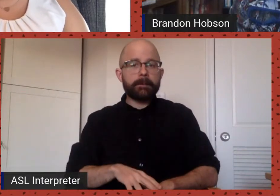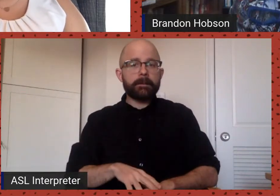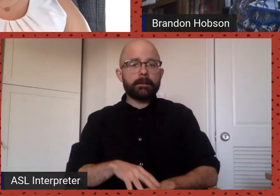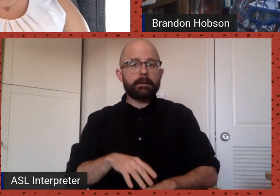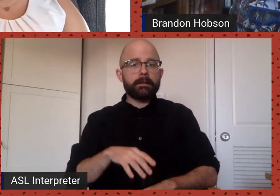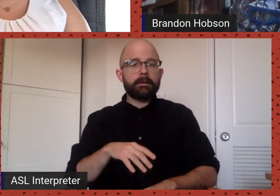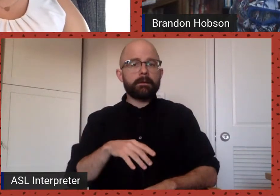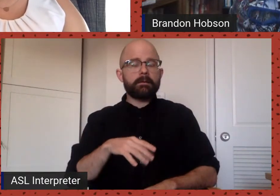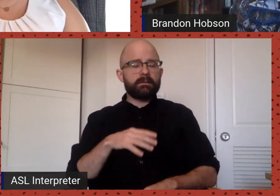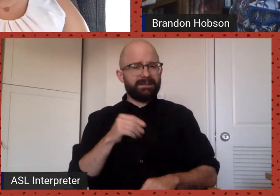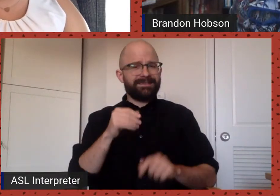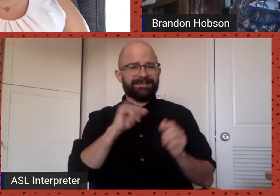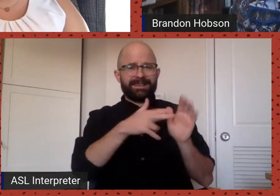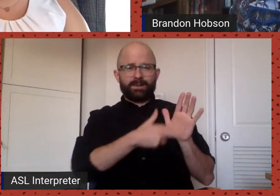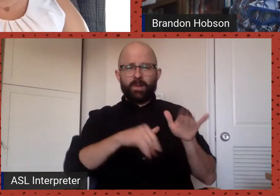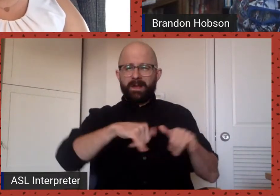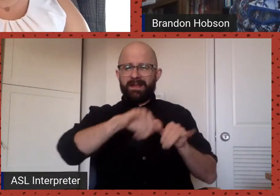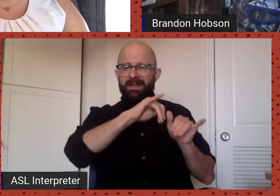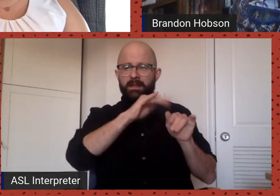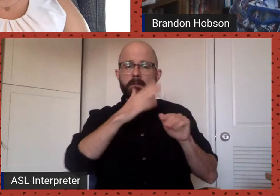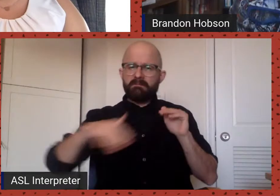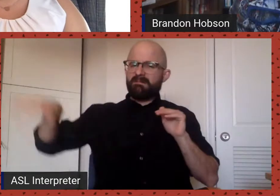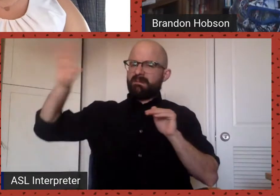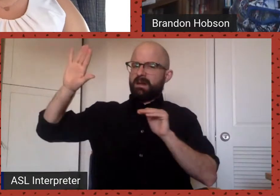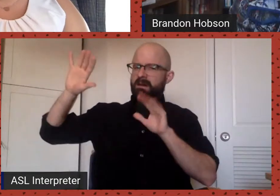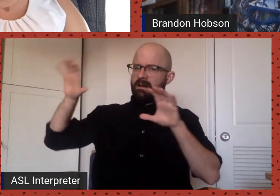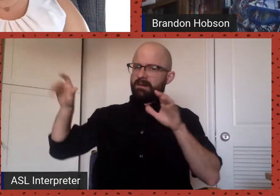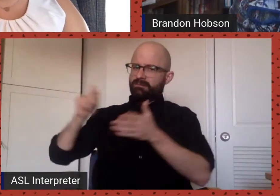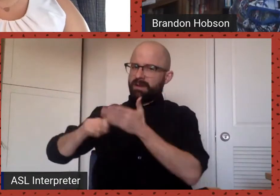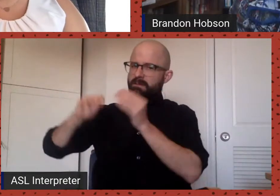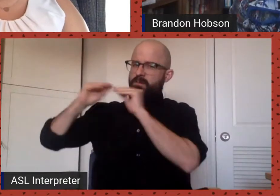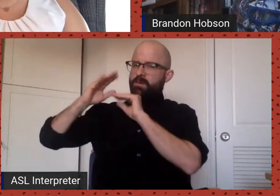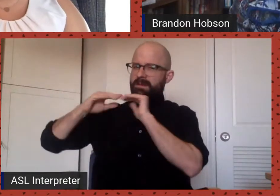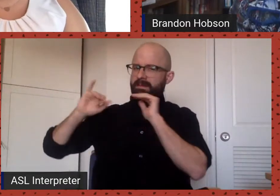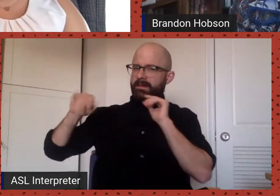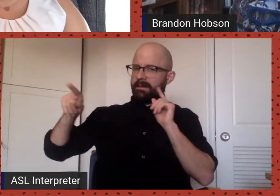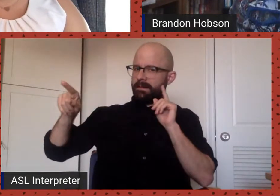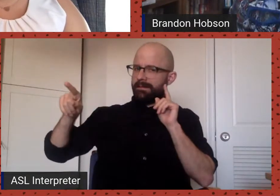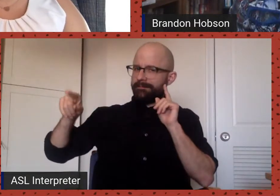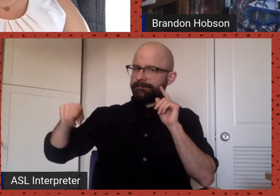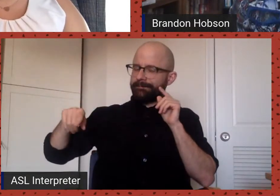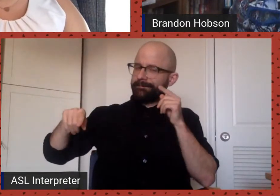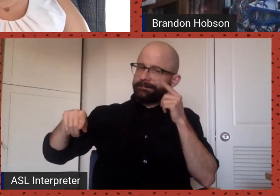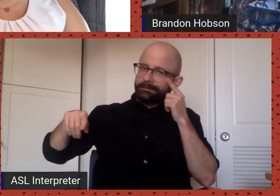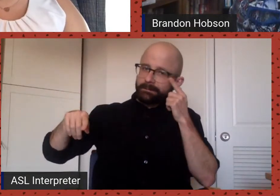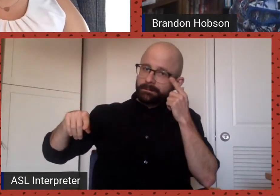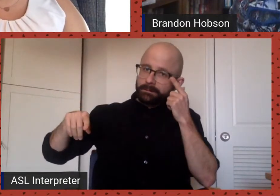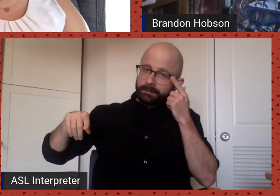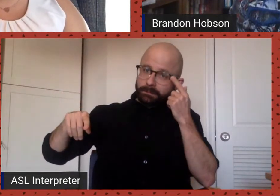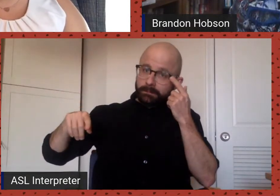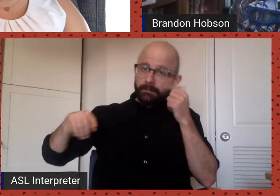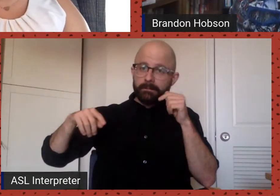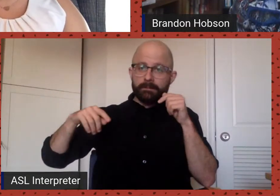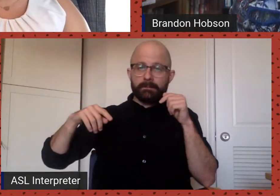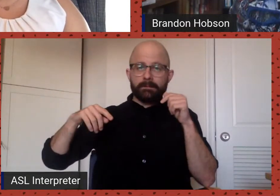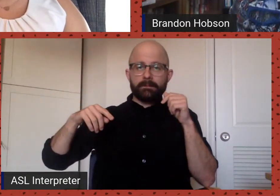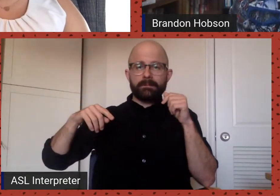that, right? And we're seeing Natives and